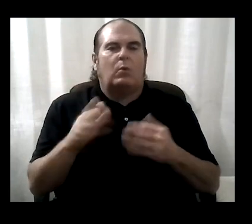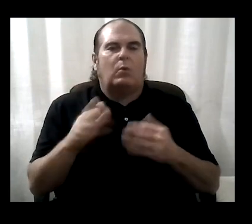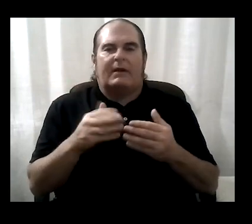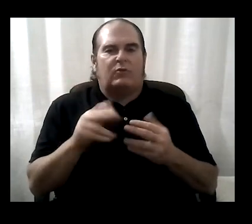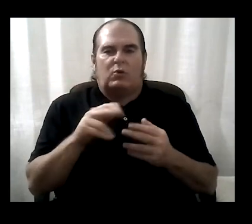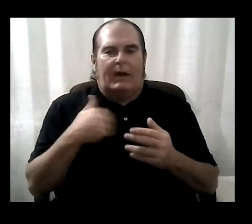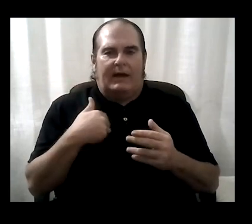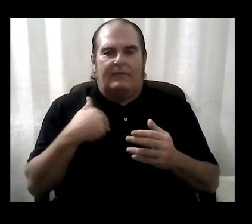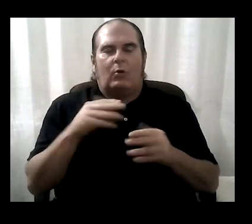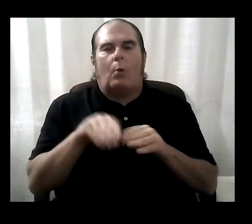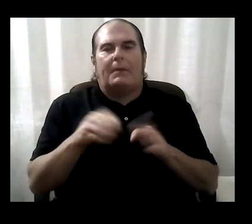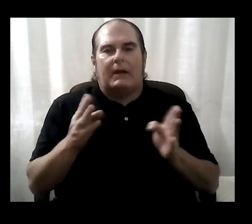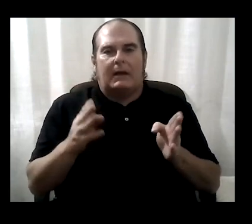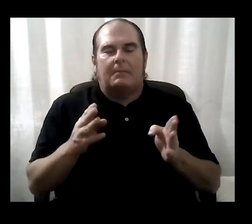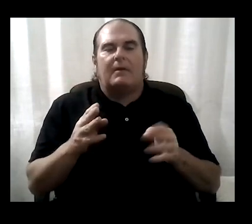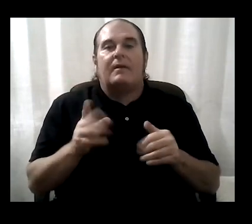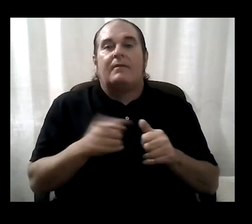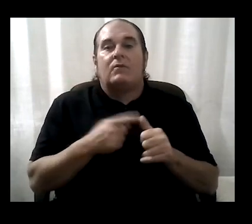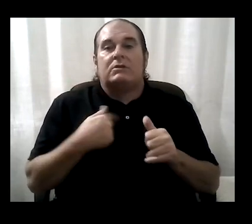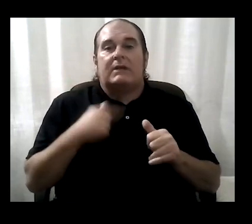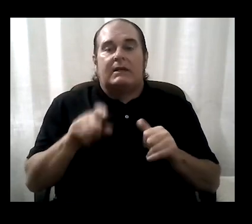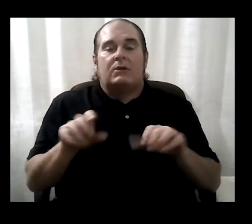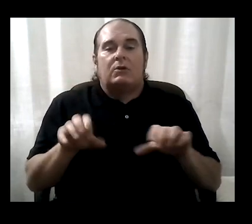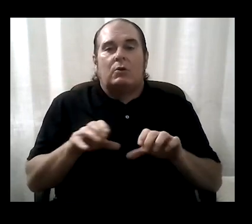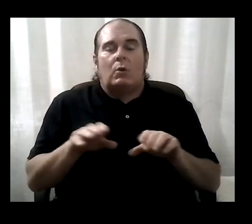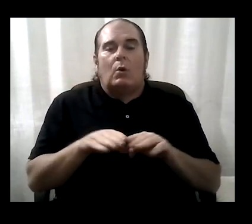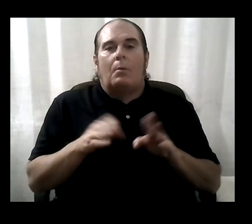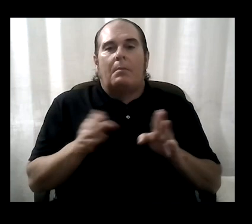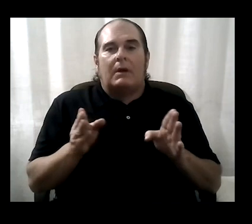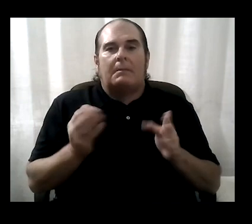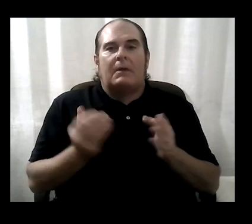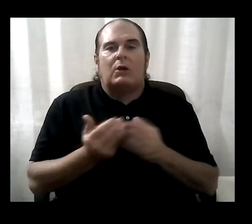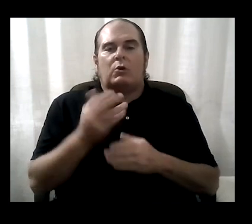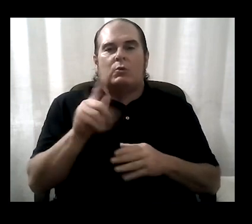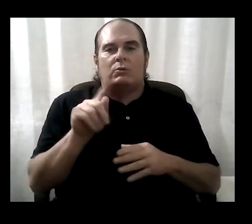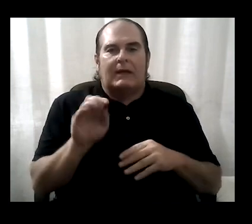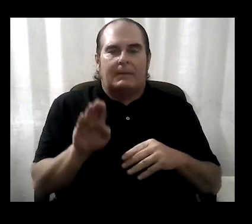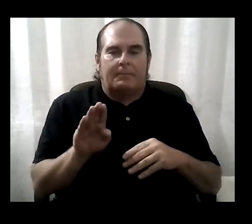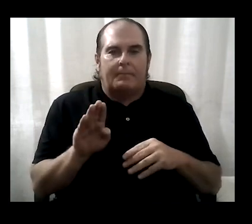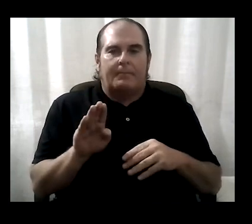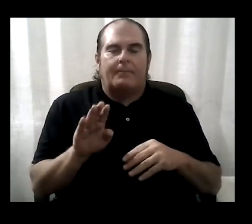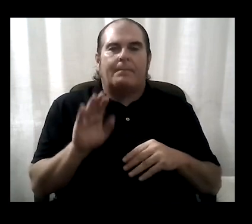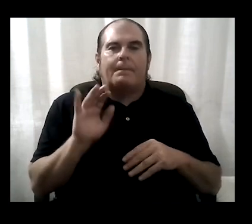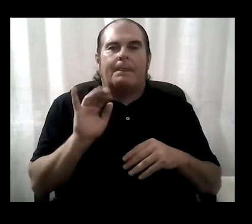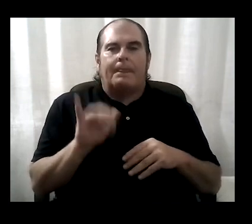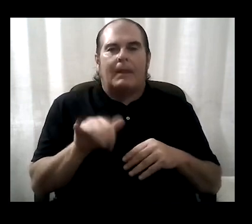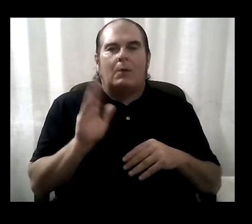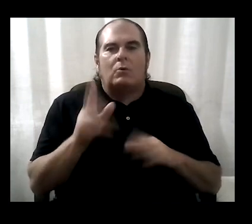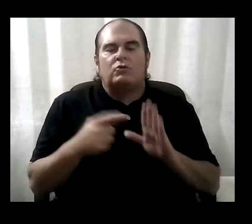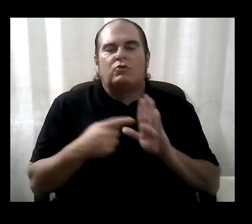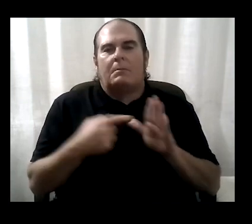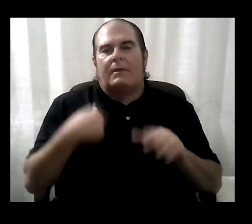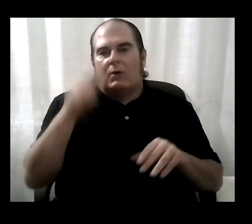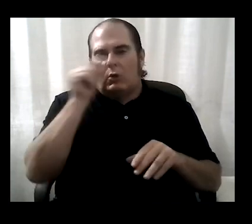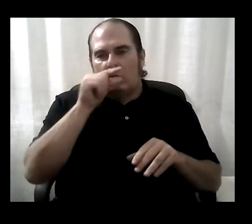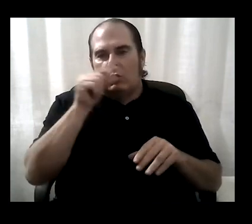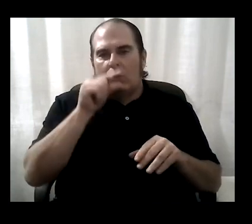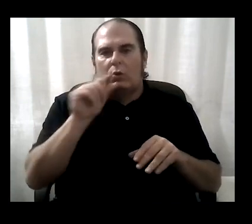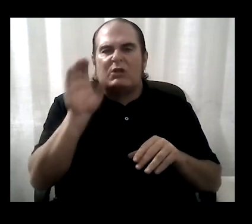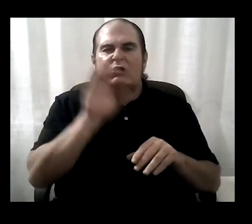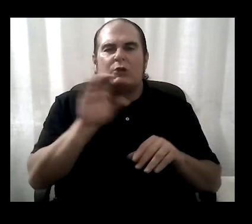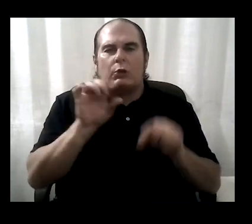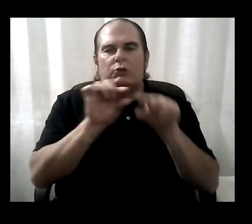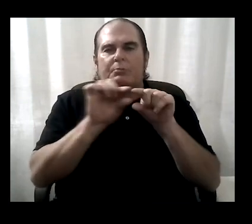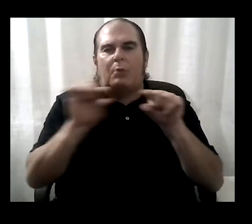it up. The first thing I have to do is open up a new tab. And that's going to show me the Google search